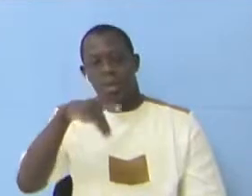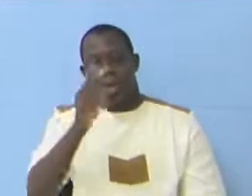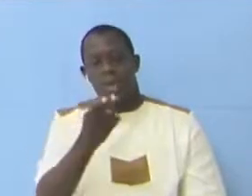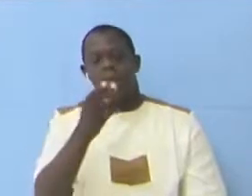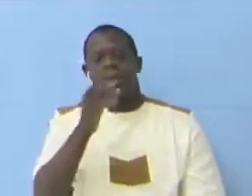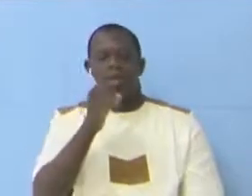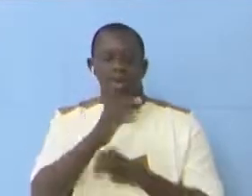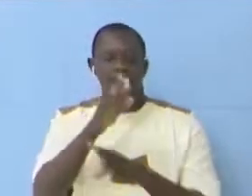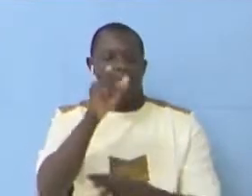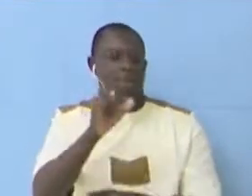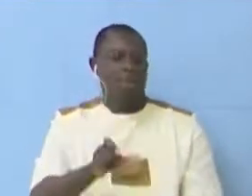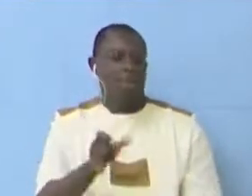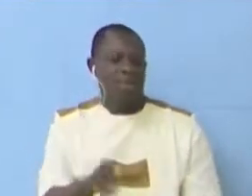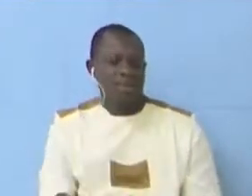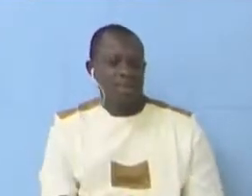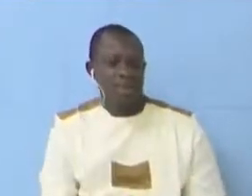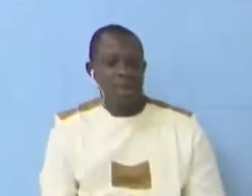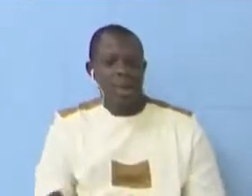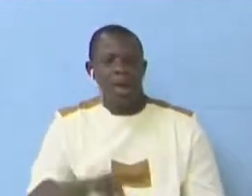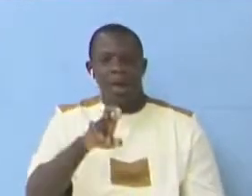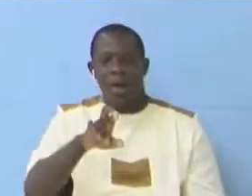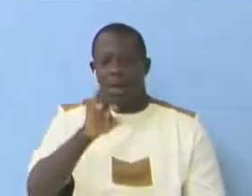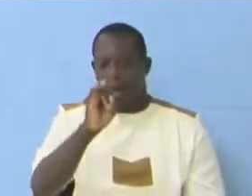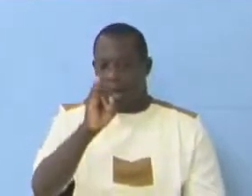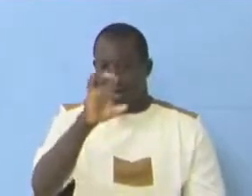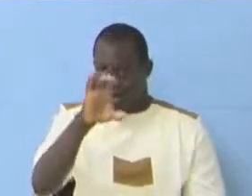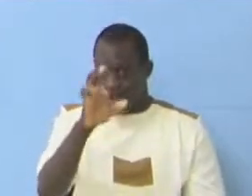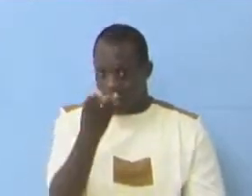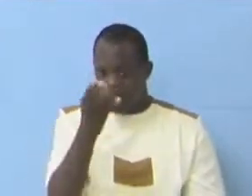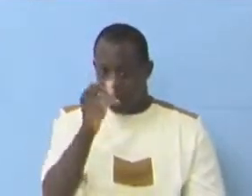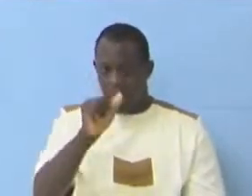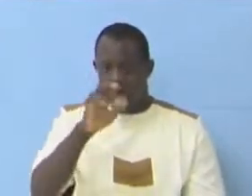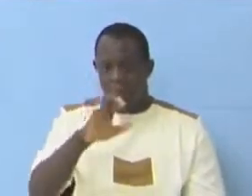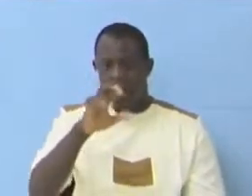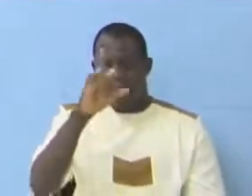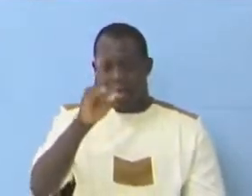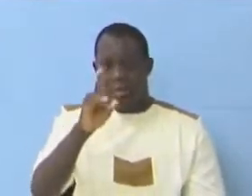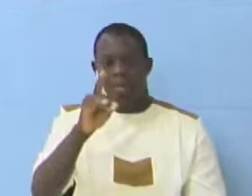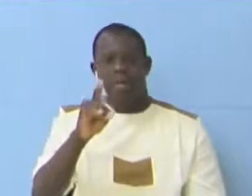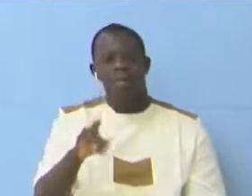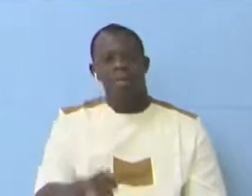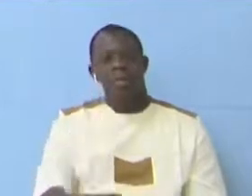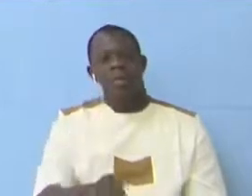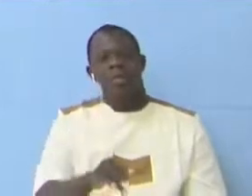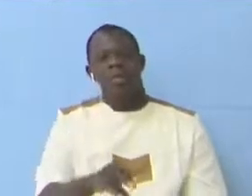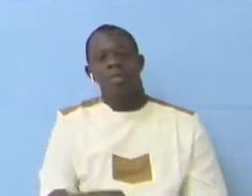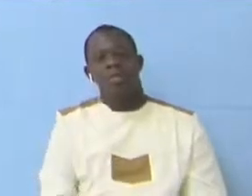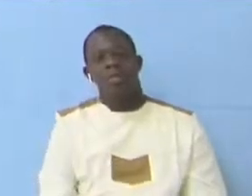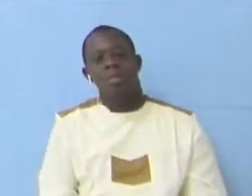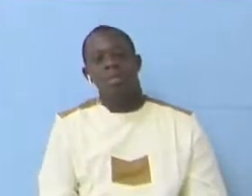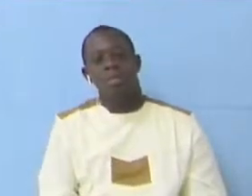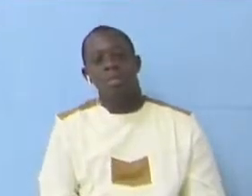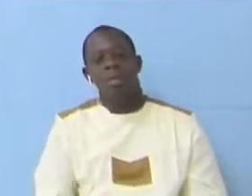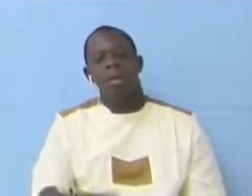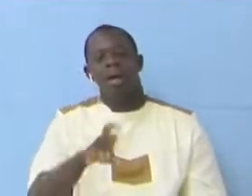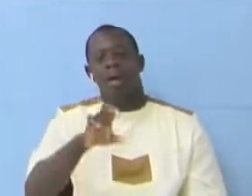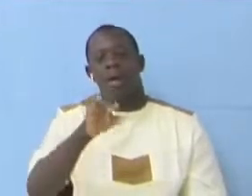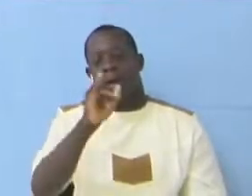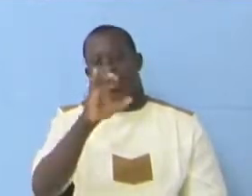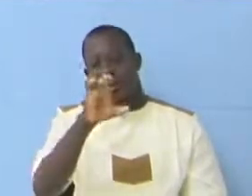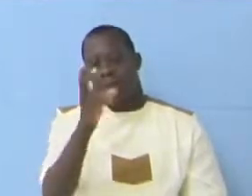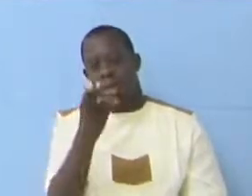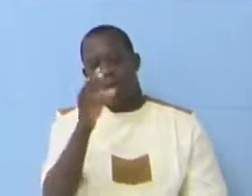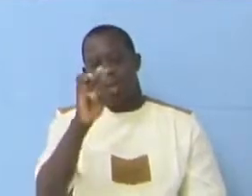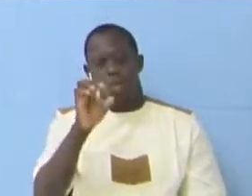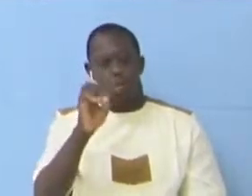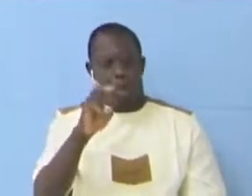Mengs, Ghanaian. Richard Body, Ghanaian. Is it Richmond? Richmond, yeah, Richmond